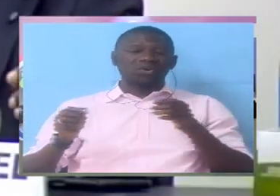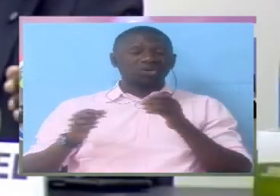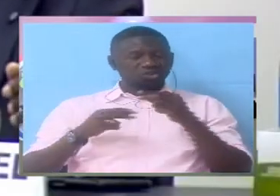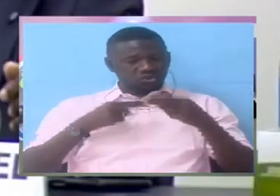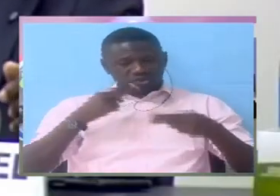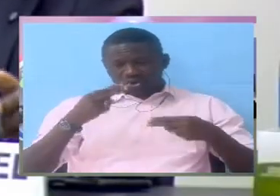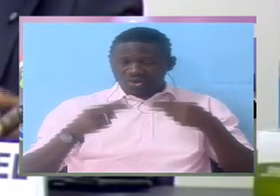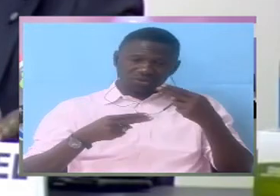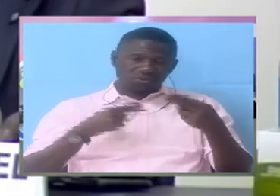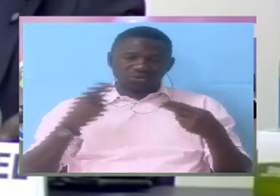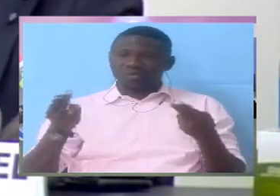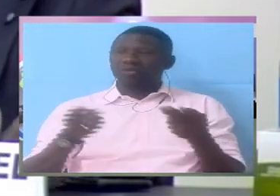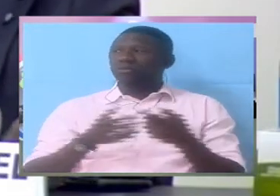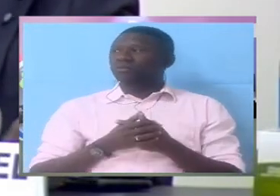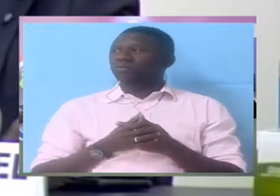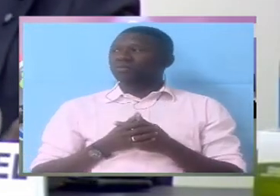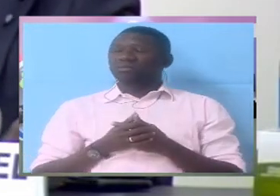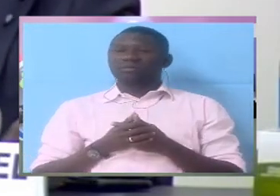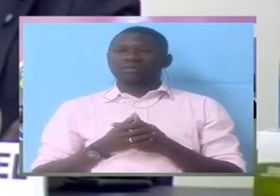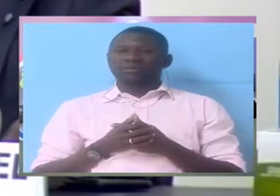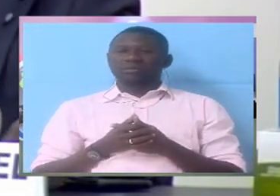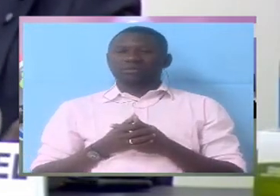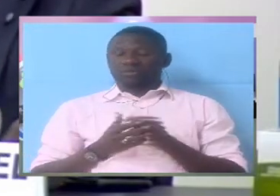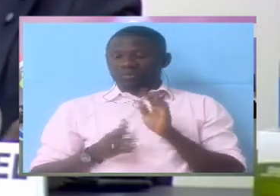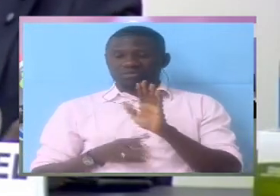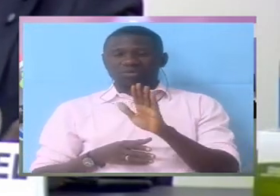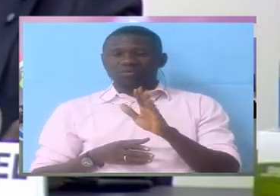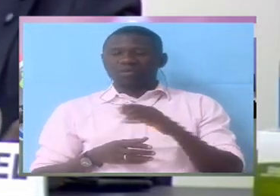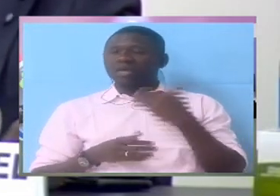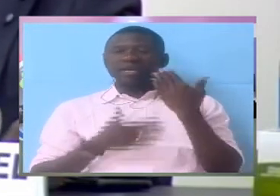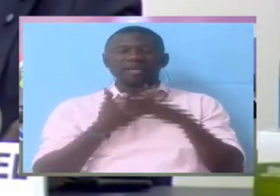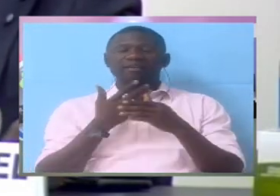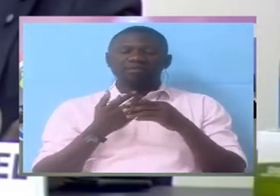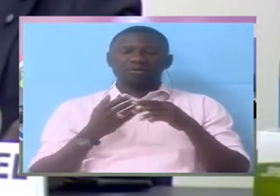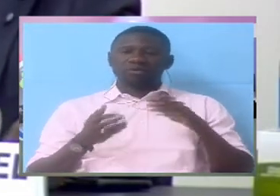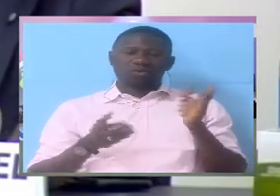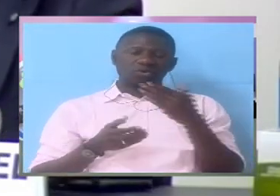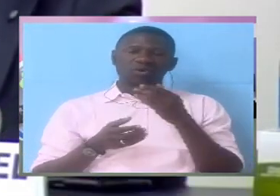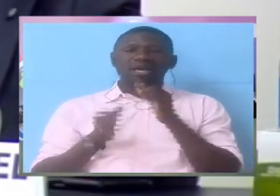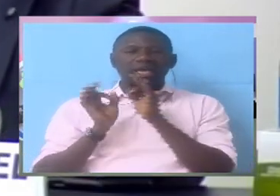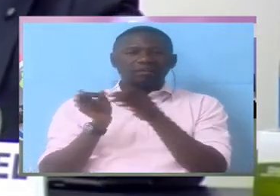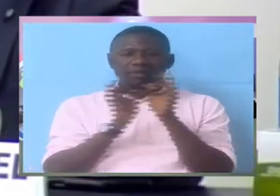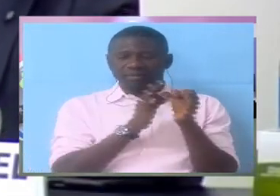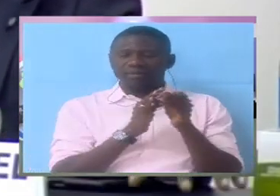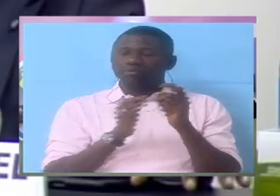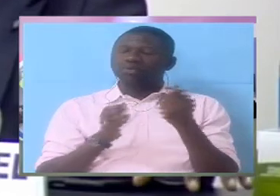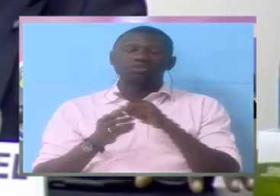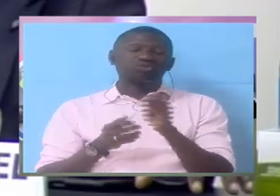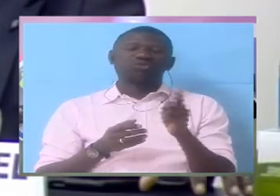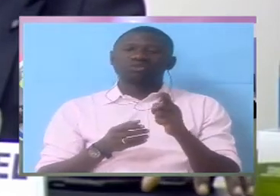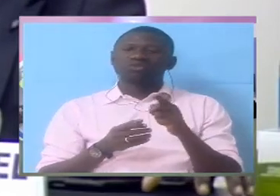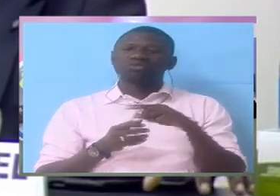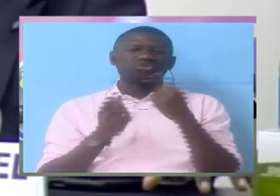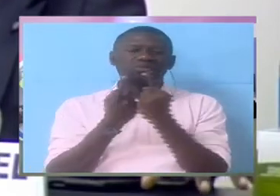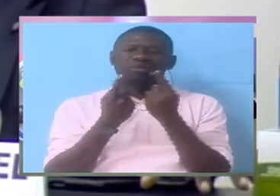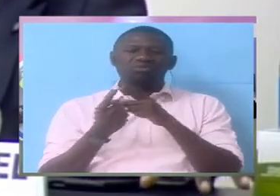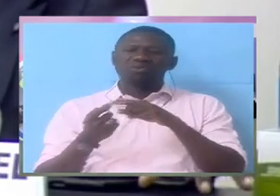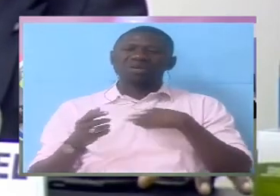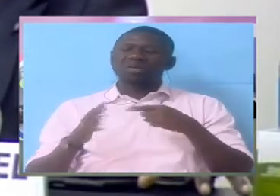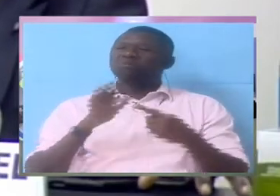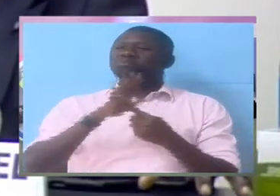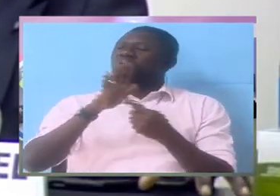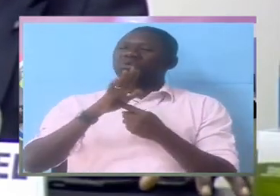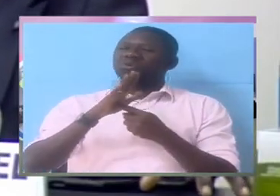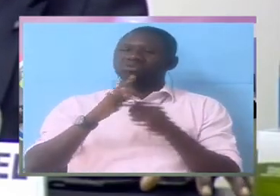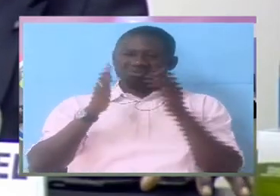thing is I was never going to raise it. It's not an issue for us. Ulonyinti mampare afulanu nkatu